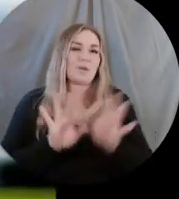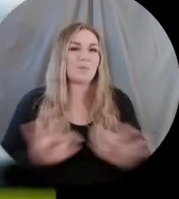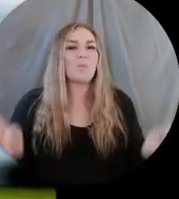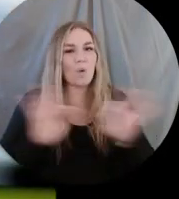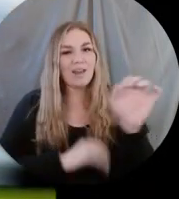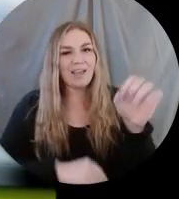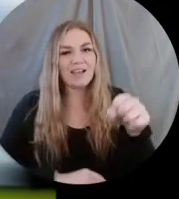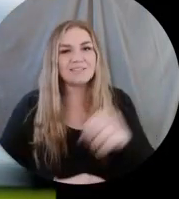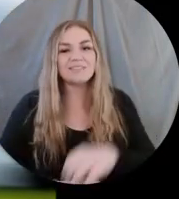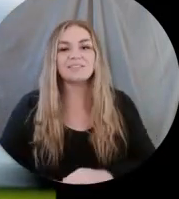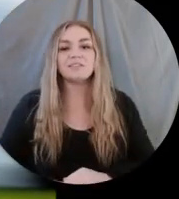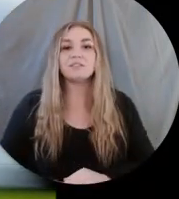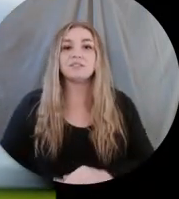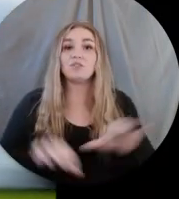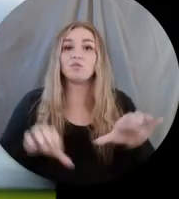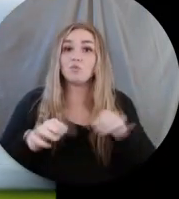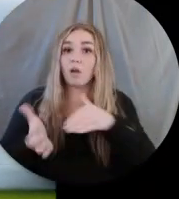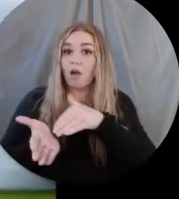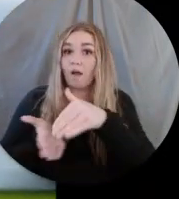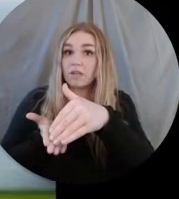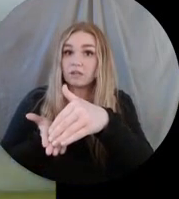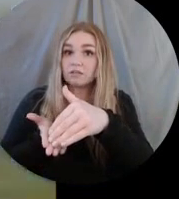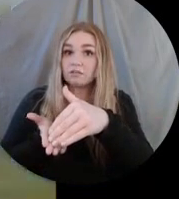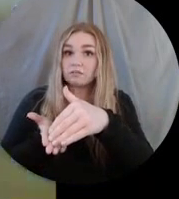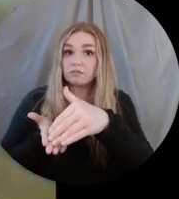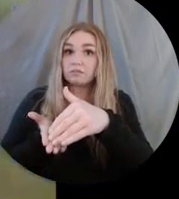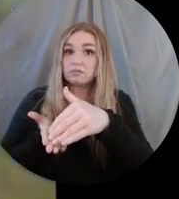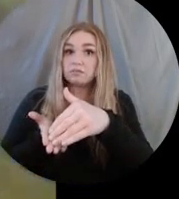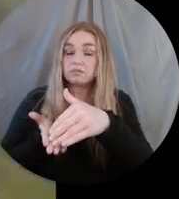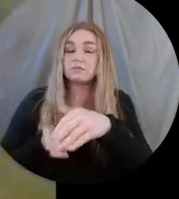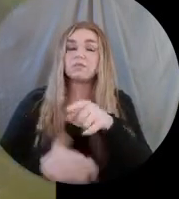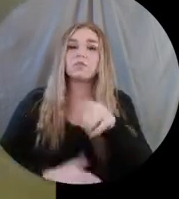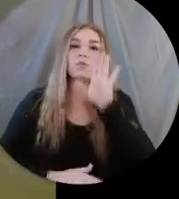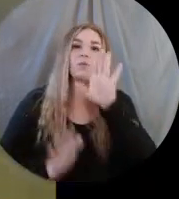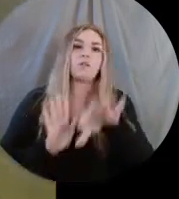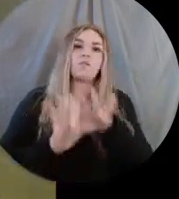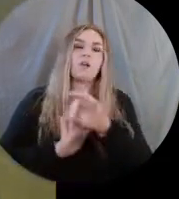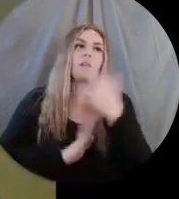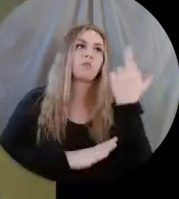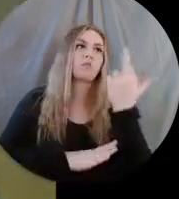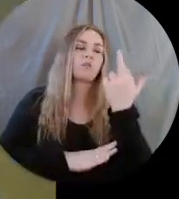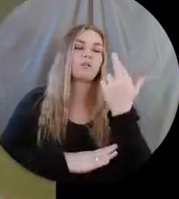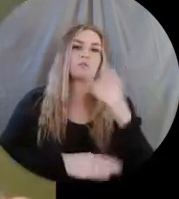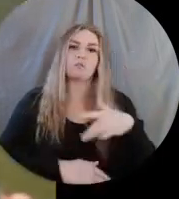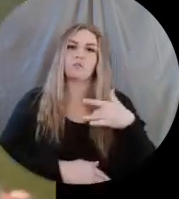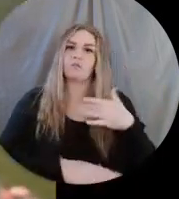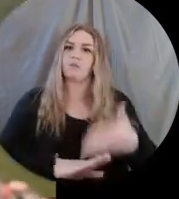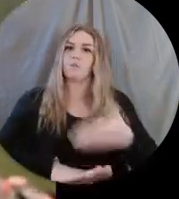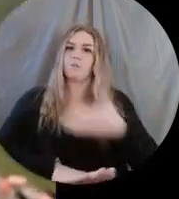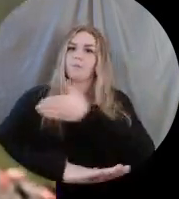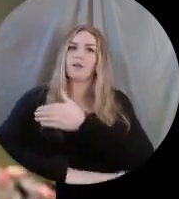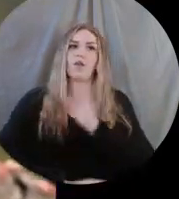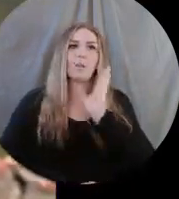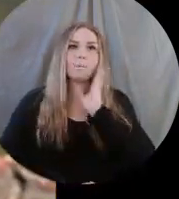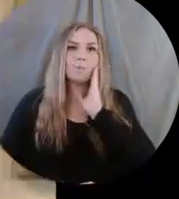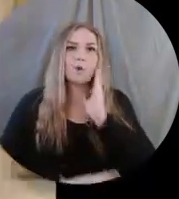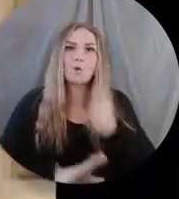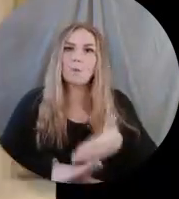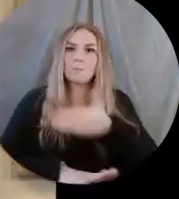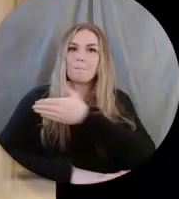you do it. You do it on a regular basis and you will find that you will feel better. Your mood will be so much better. Those anti